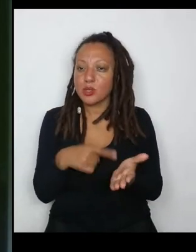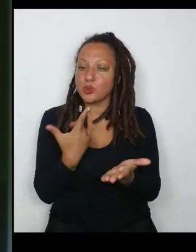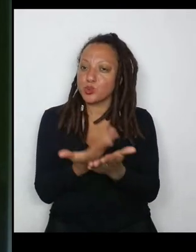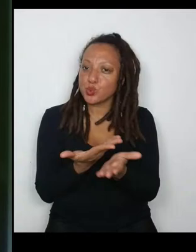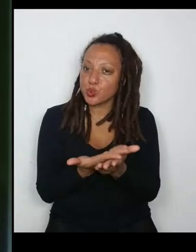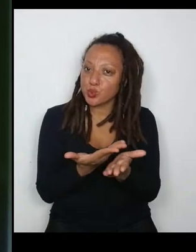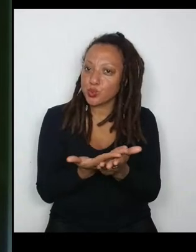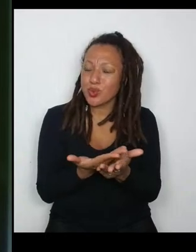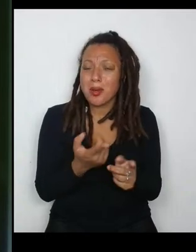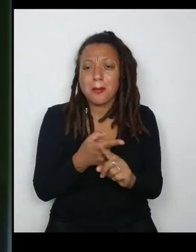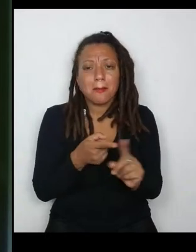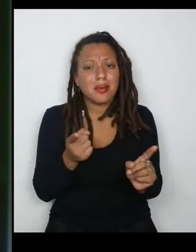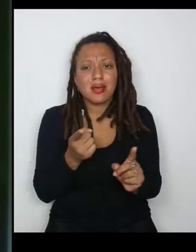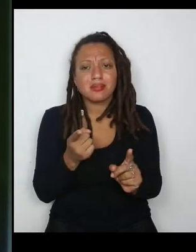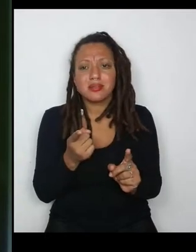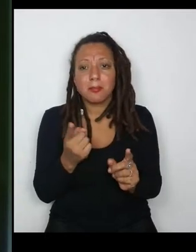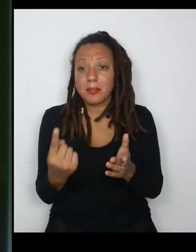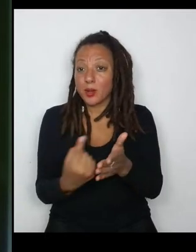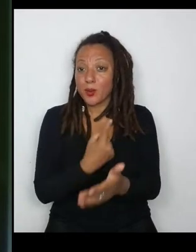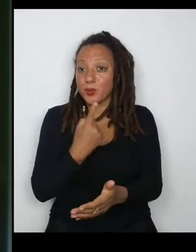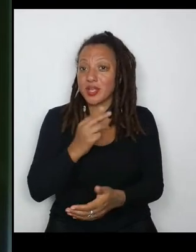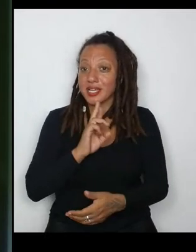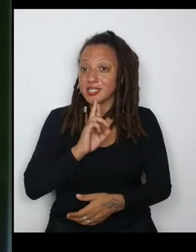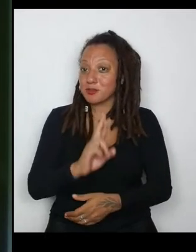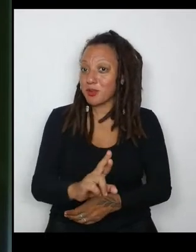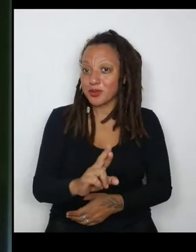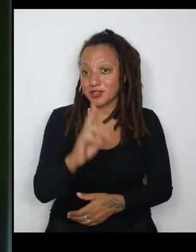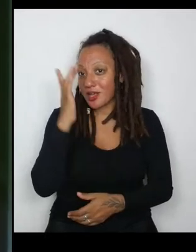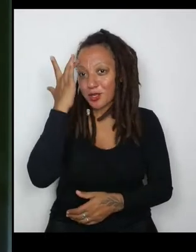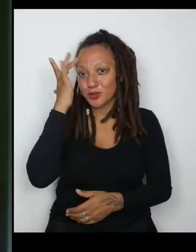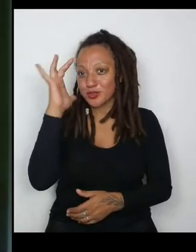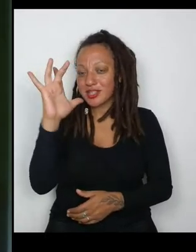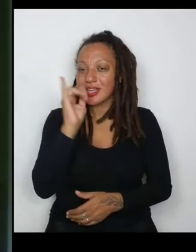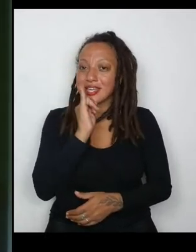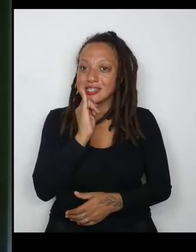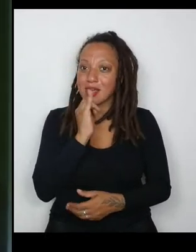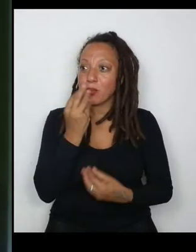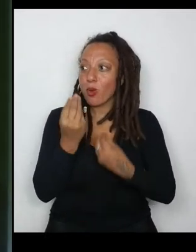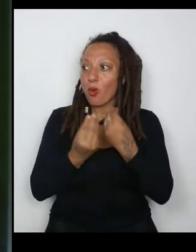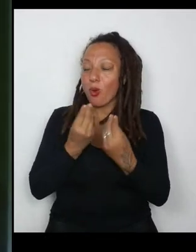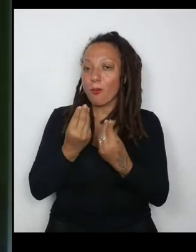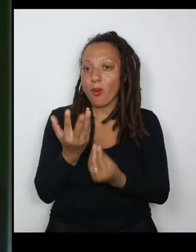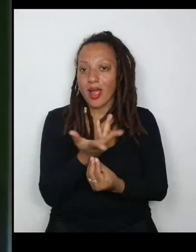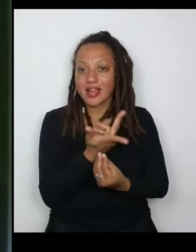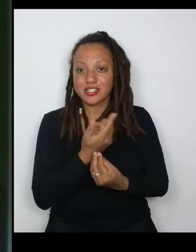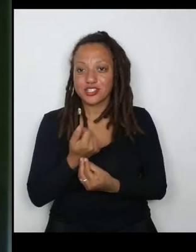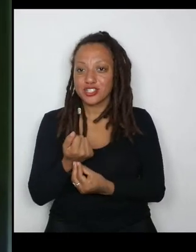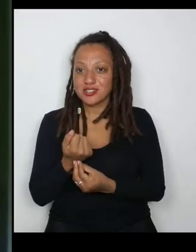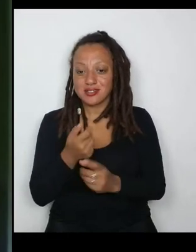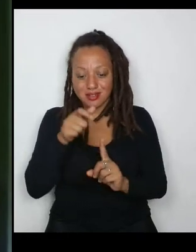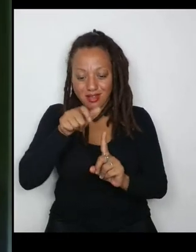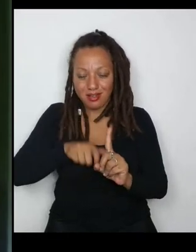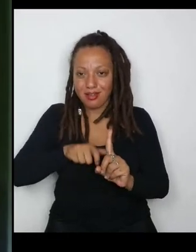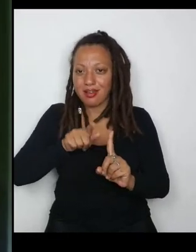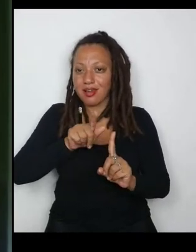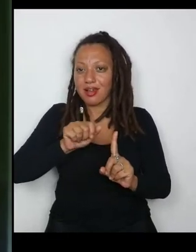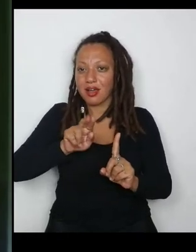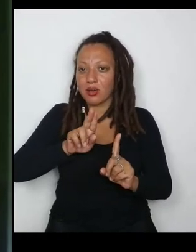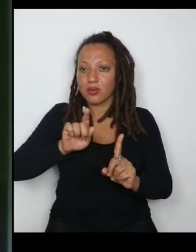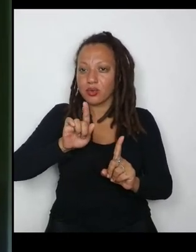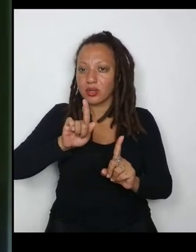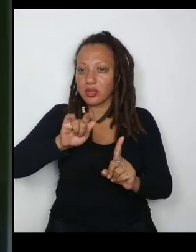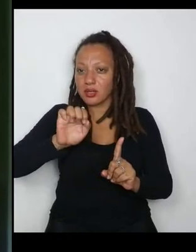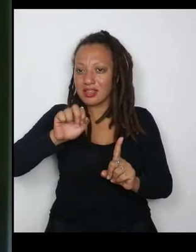do you deal with somebody like gauguin who is so important on one hand and so problematic at the same